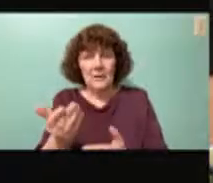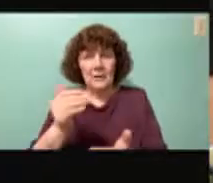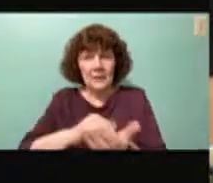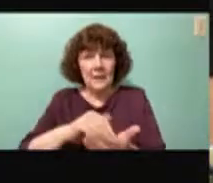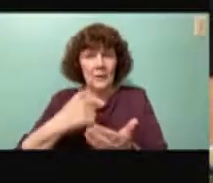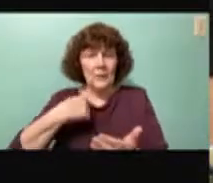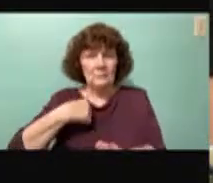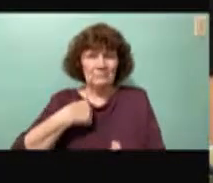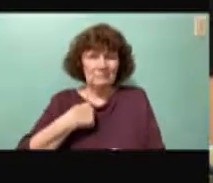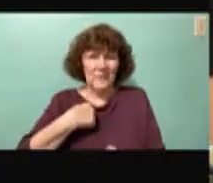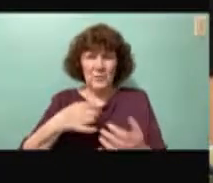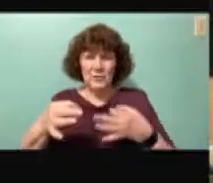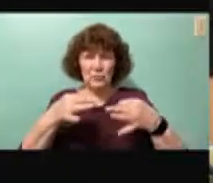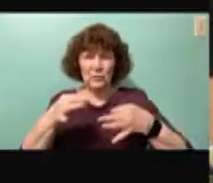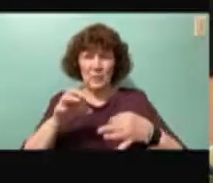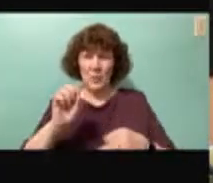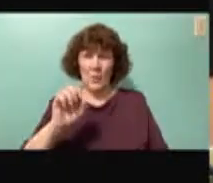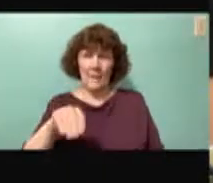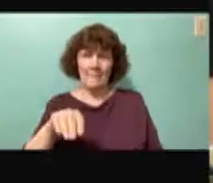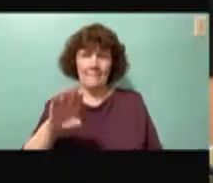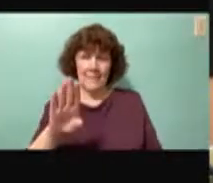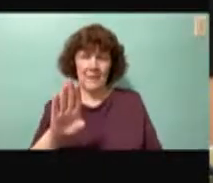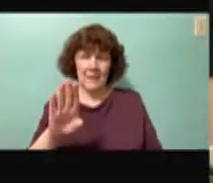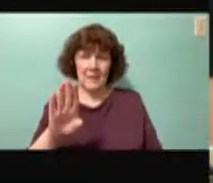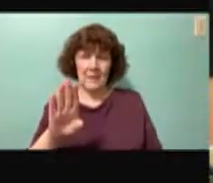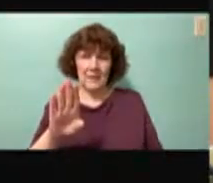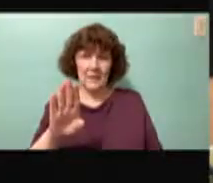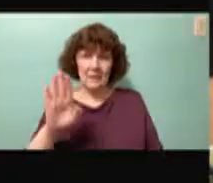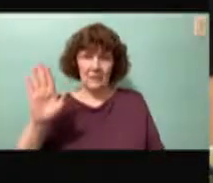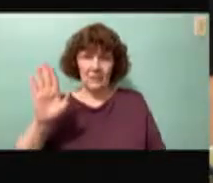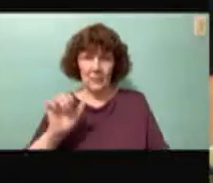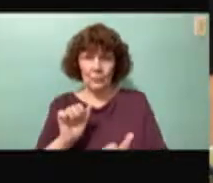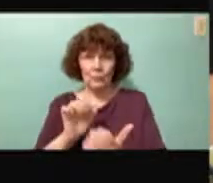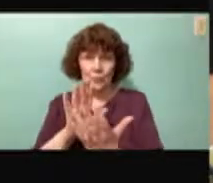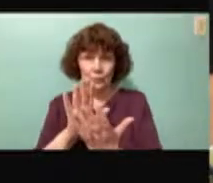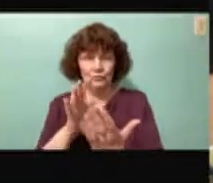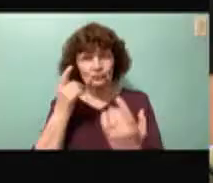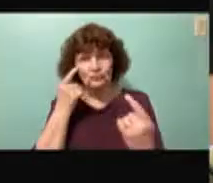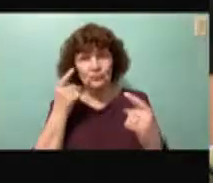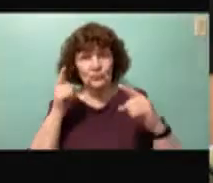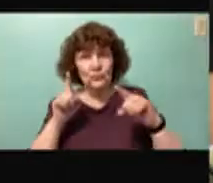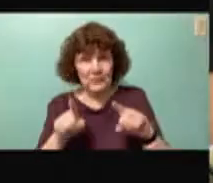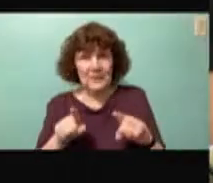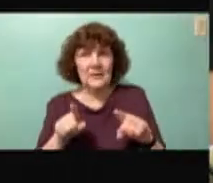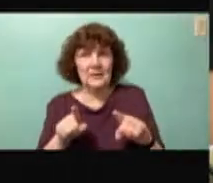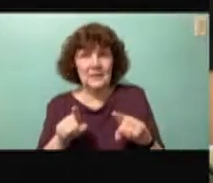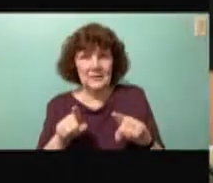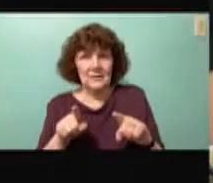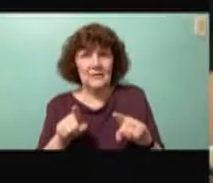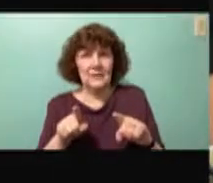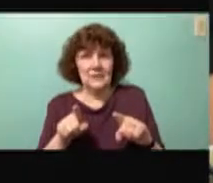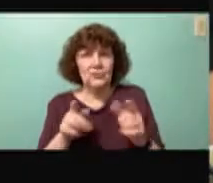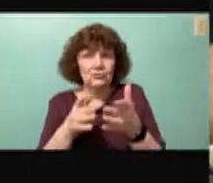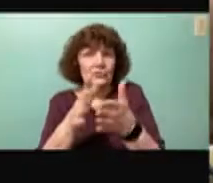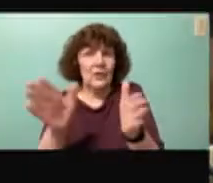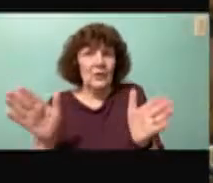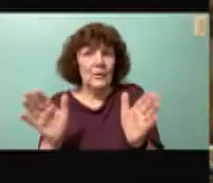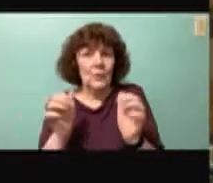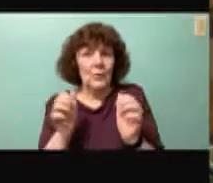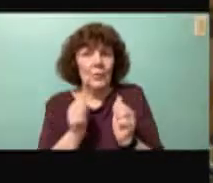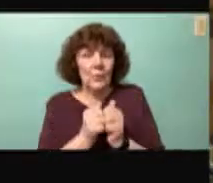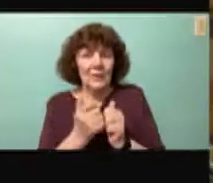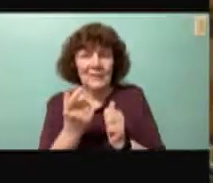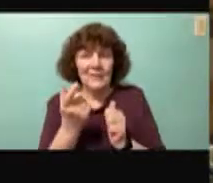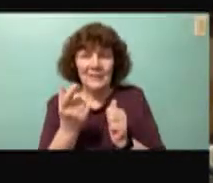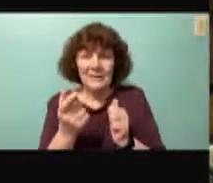describe OMB's approach as agreeing overall with the findings and the statements of fact, with a